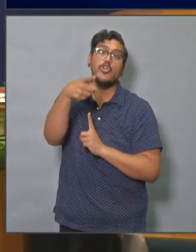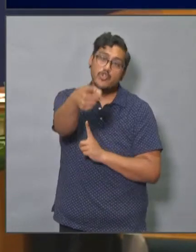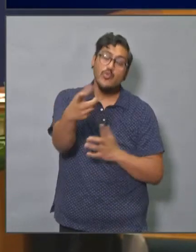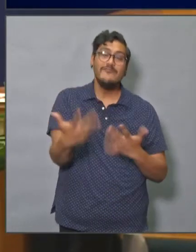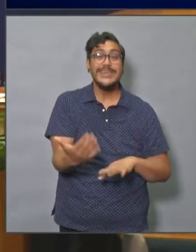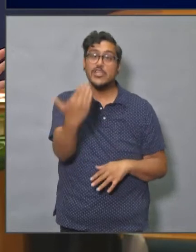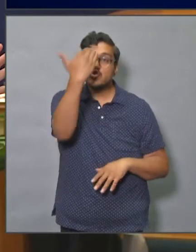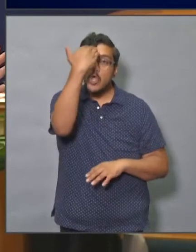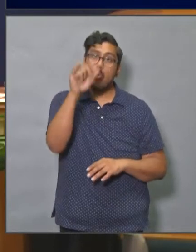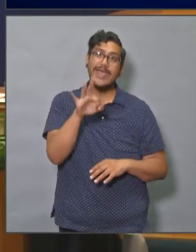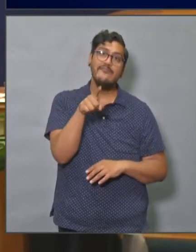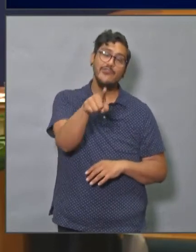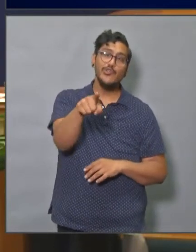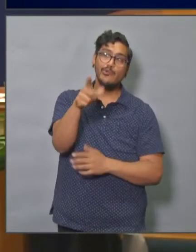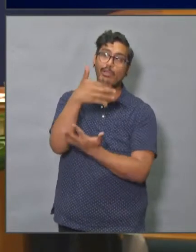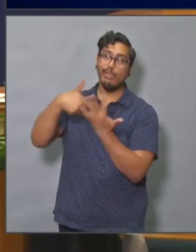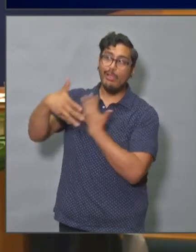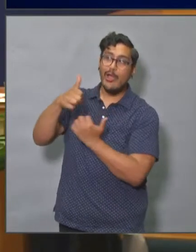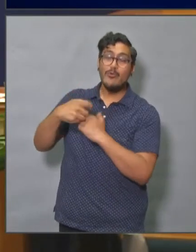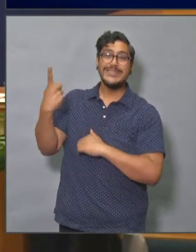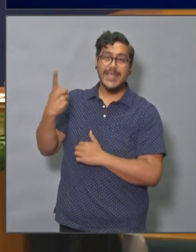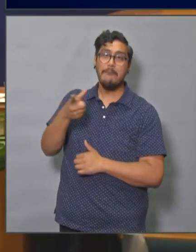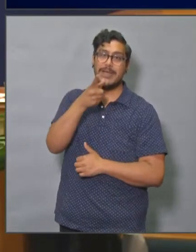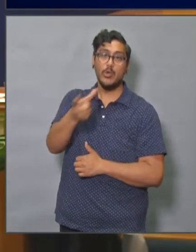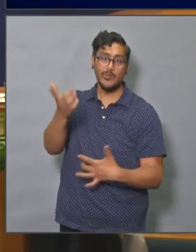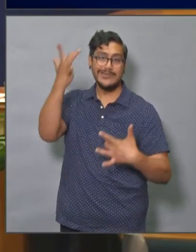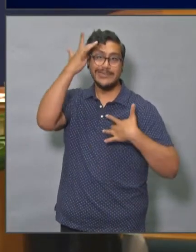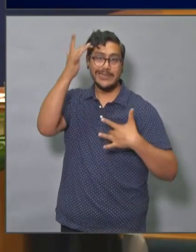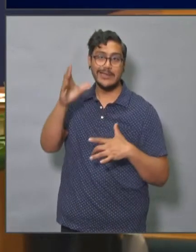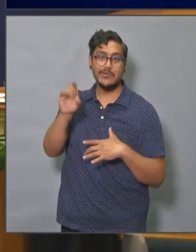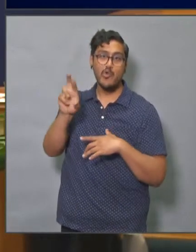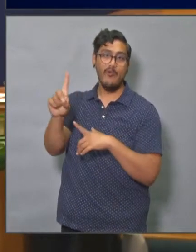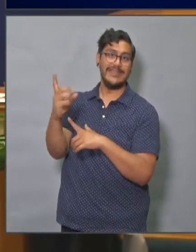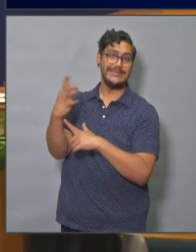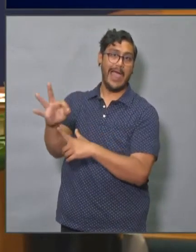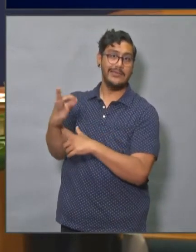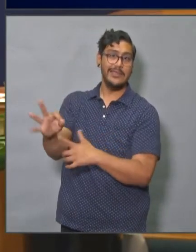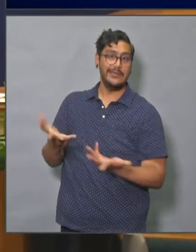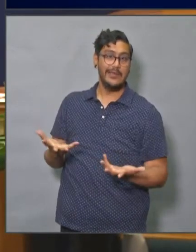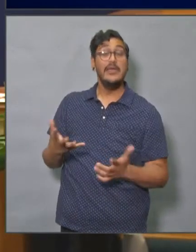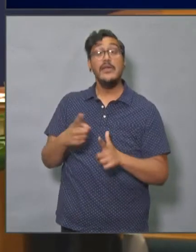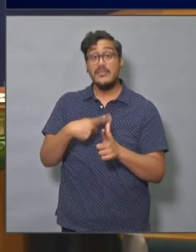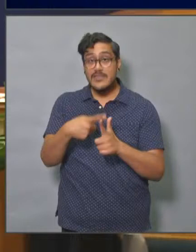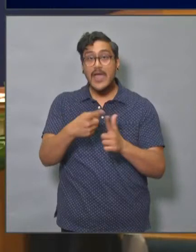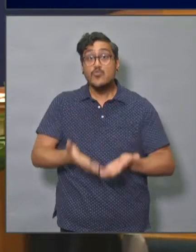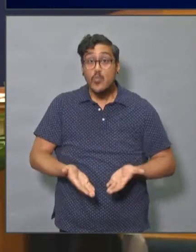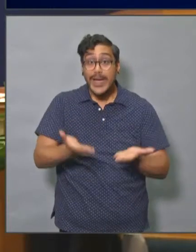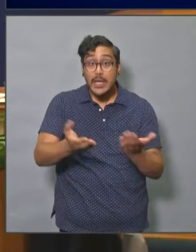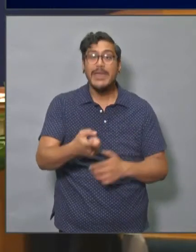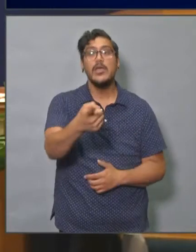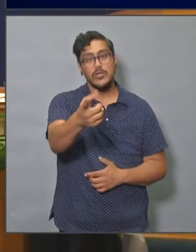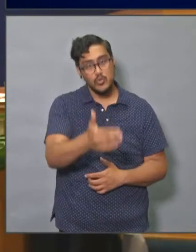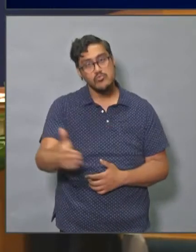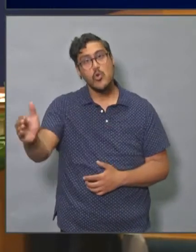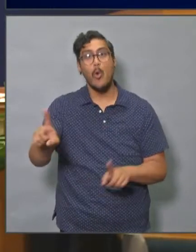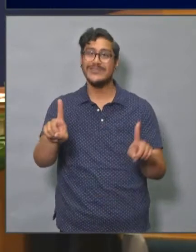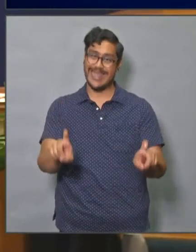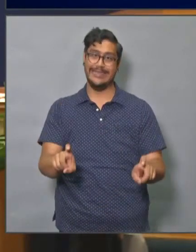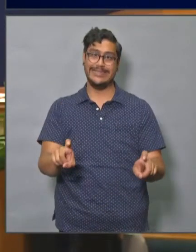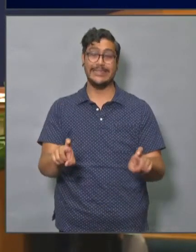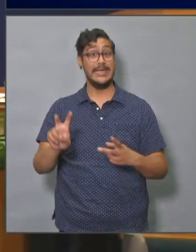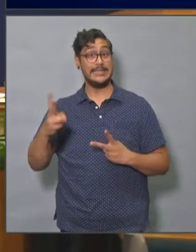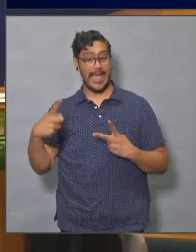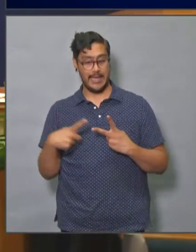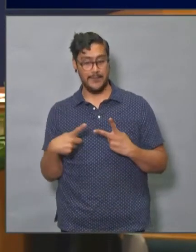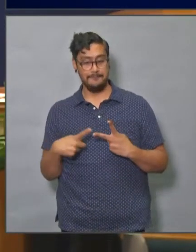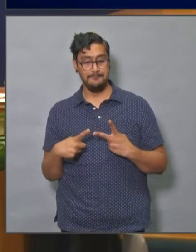close contact as defined by public health guidelines, then the recommendation is that you would be tested. And then secondly, if